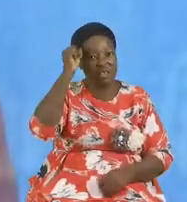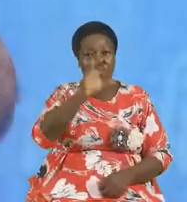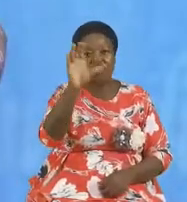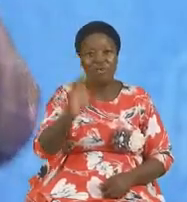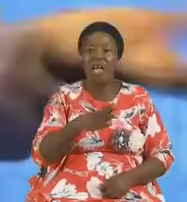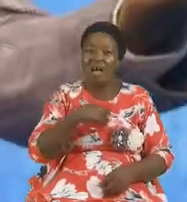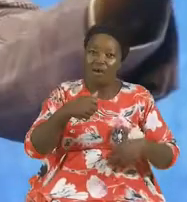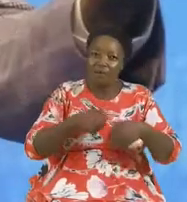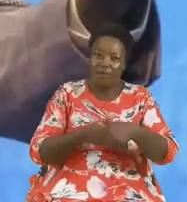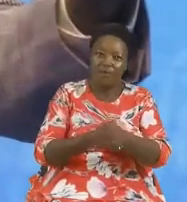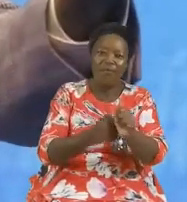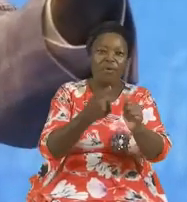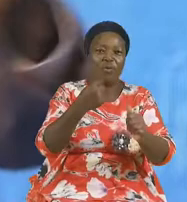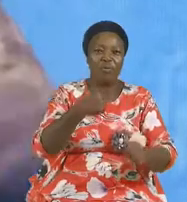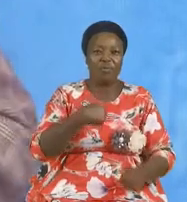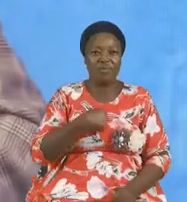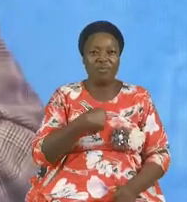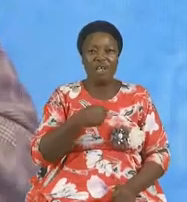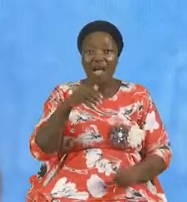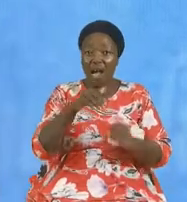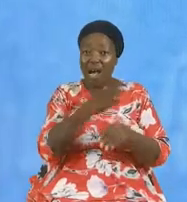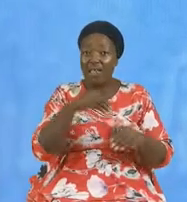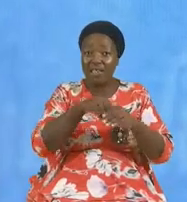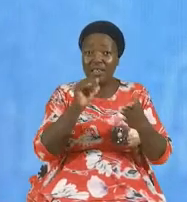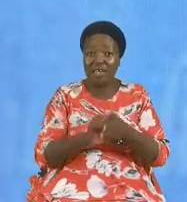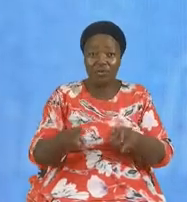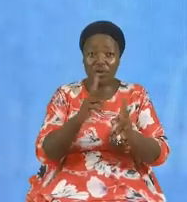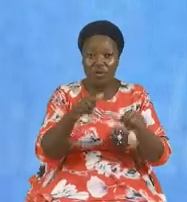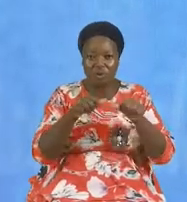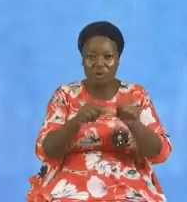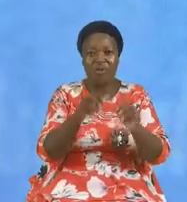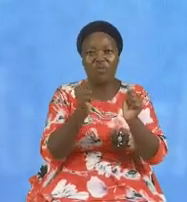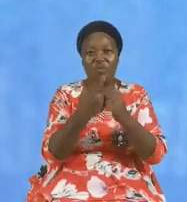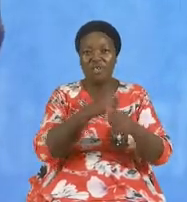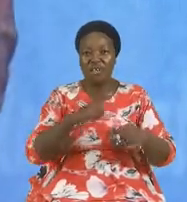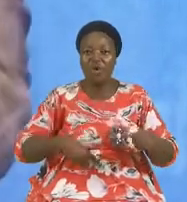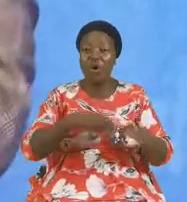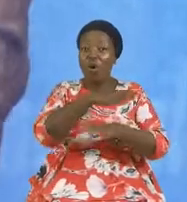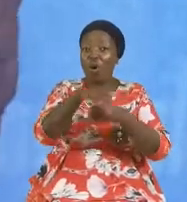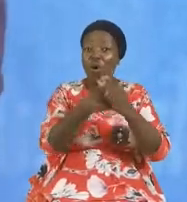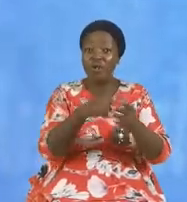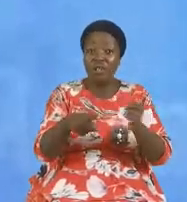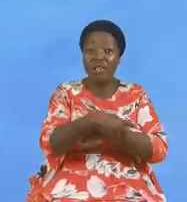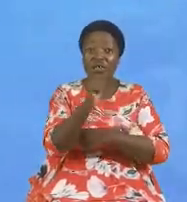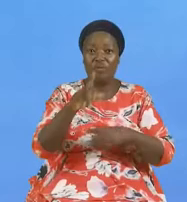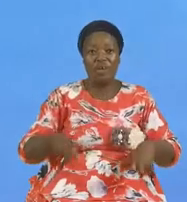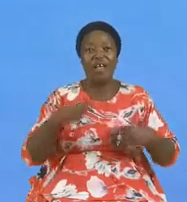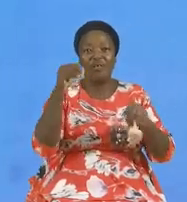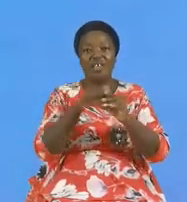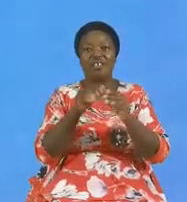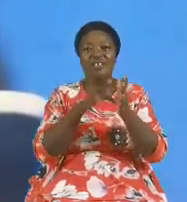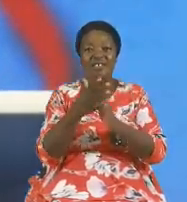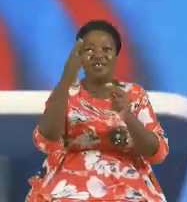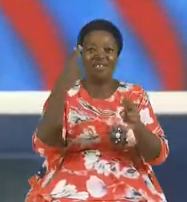himself, take up his cross and follow me. And in that way, you'll continue with the